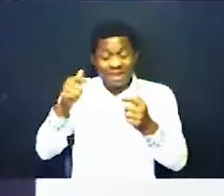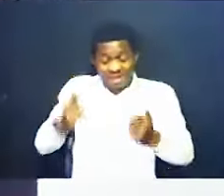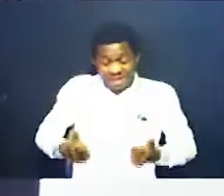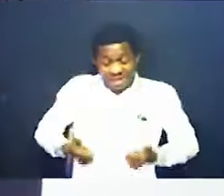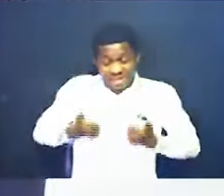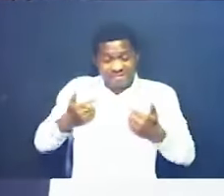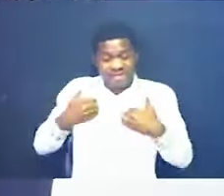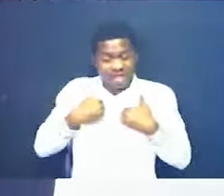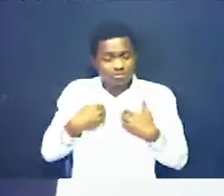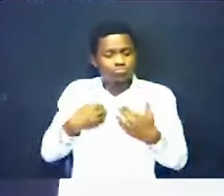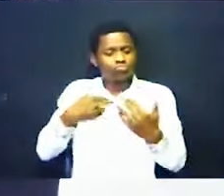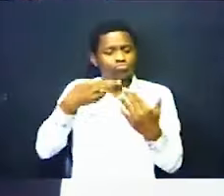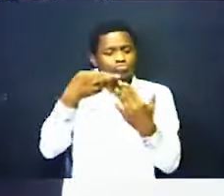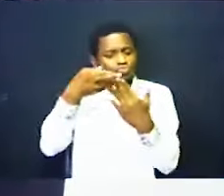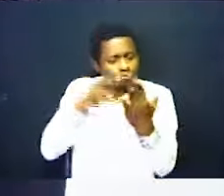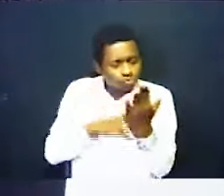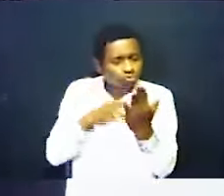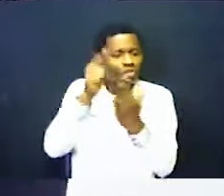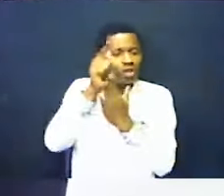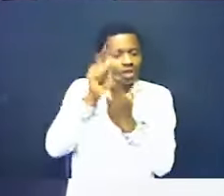rules and